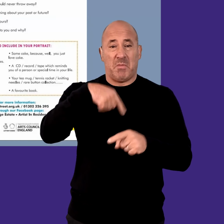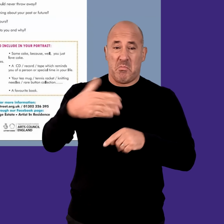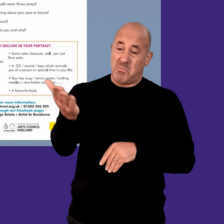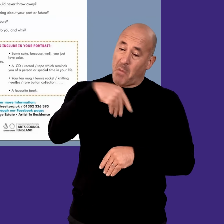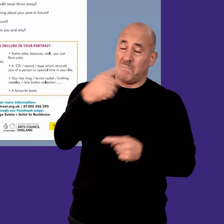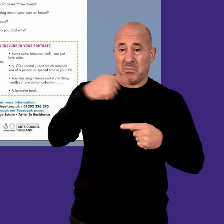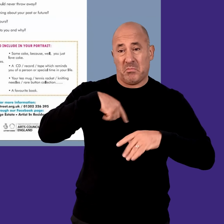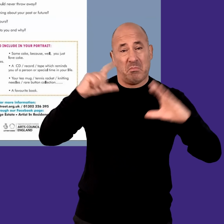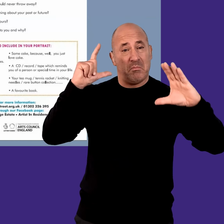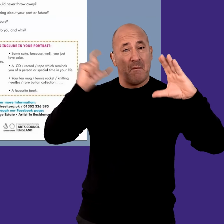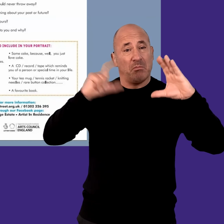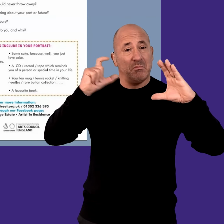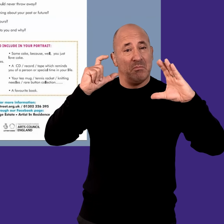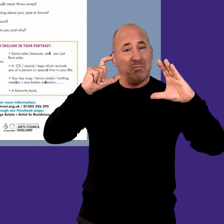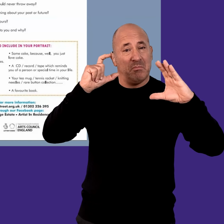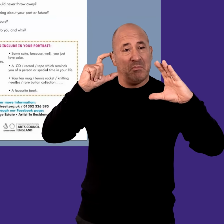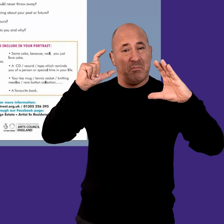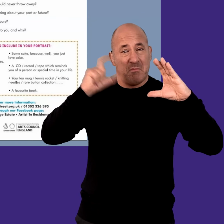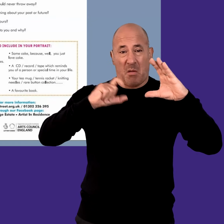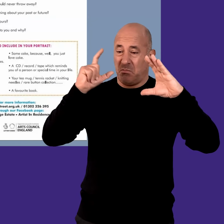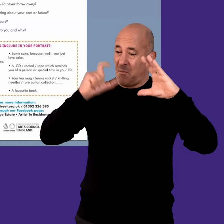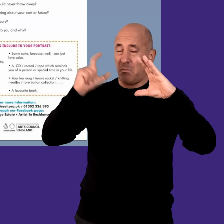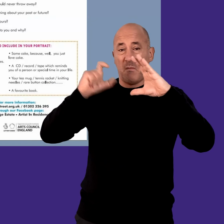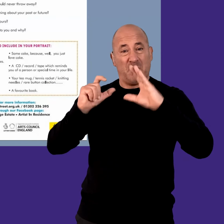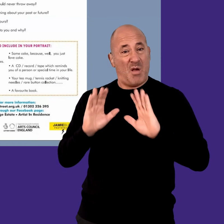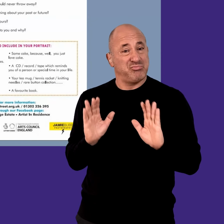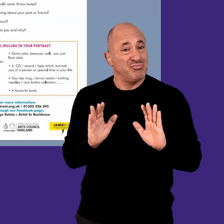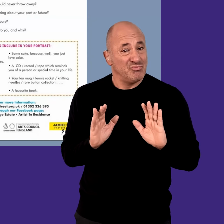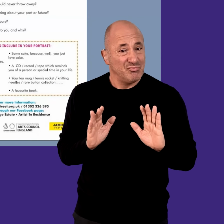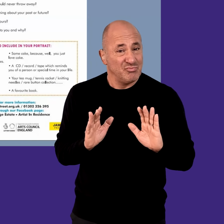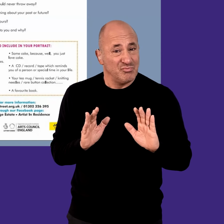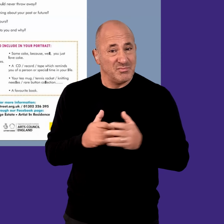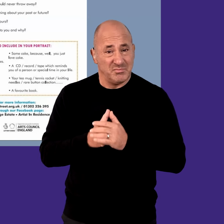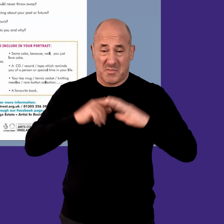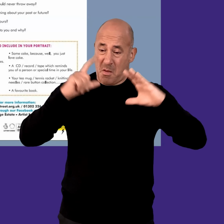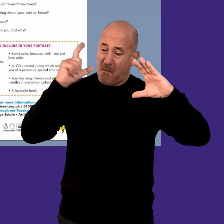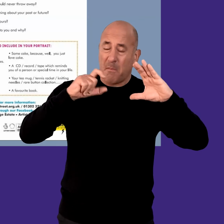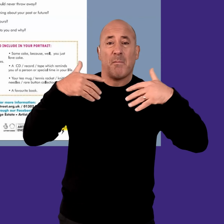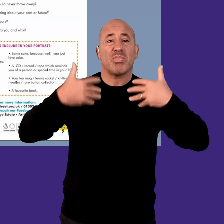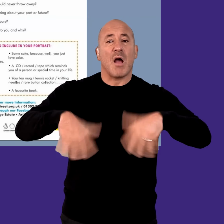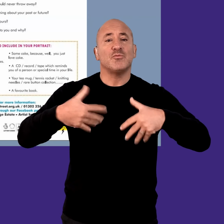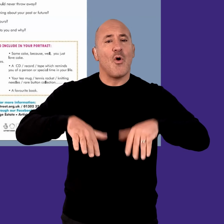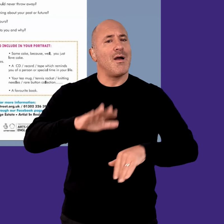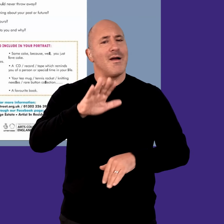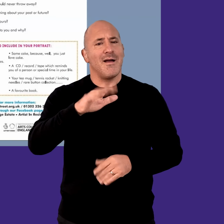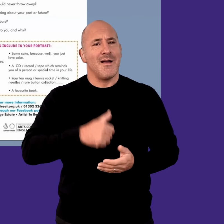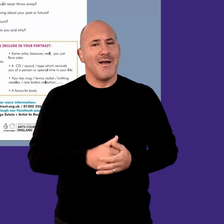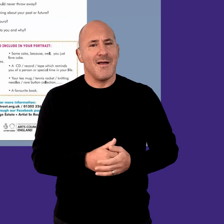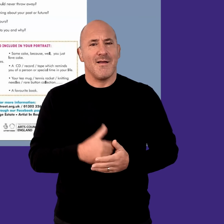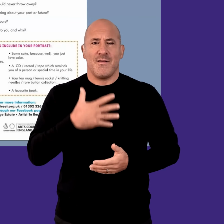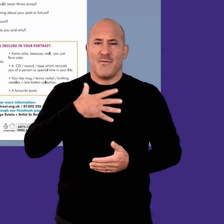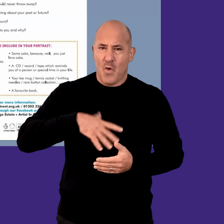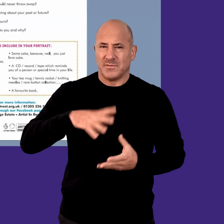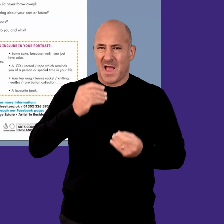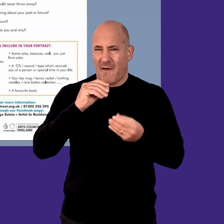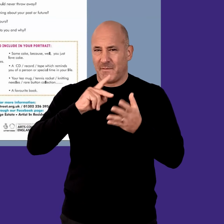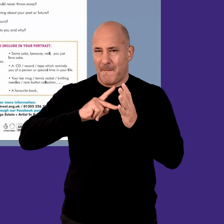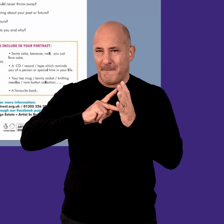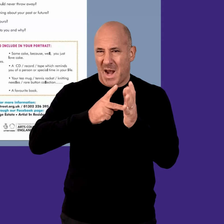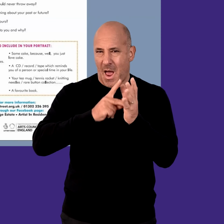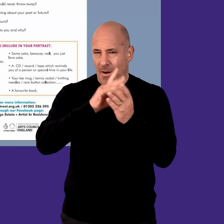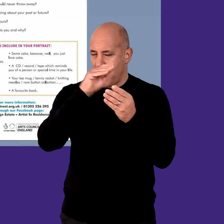was inviting members of the public to come and have their photograph taken, but not just have their portrait